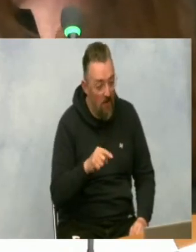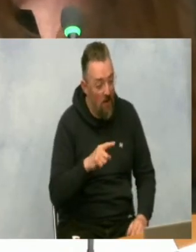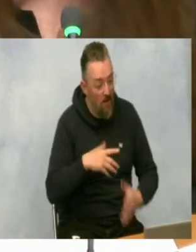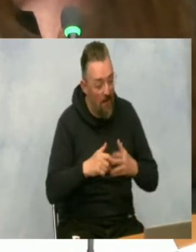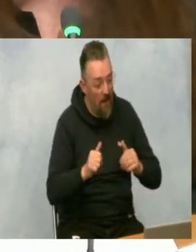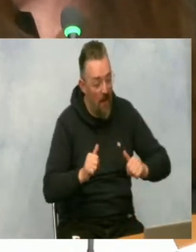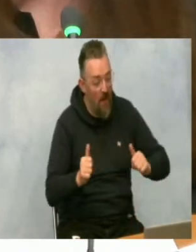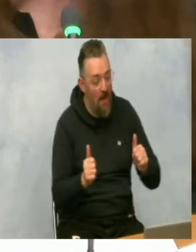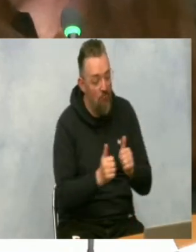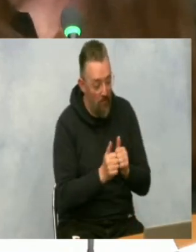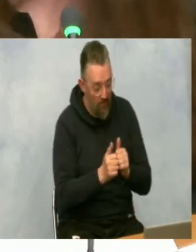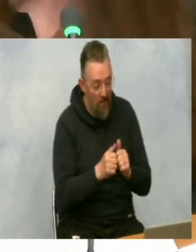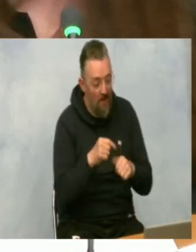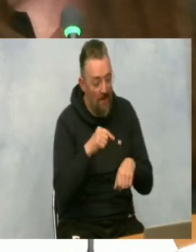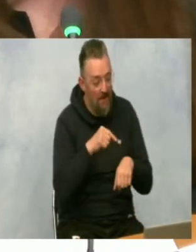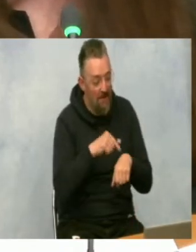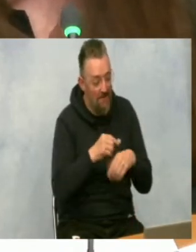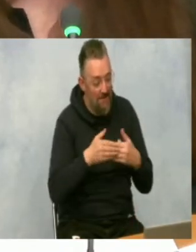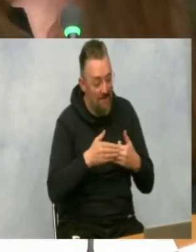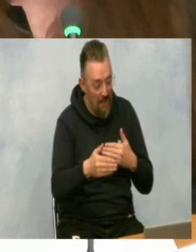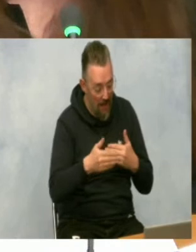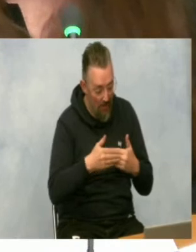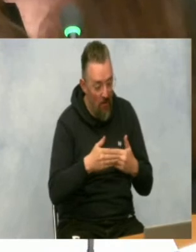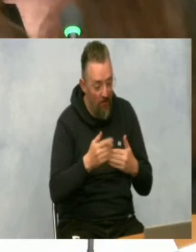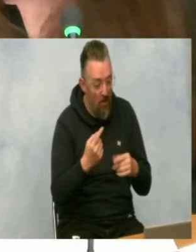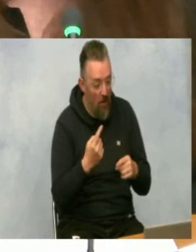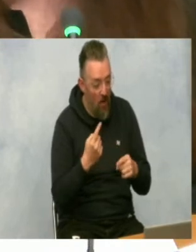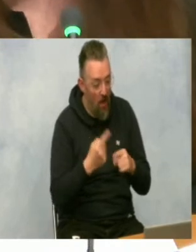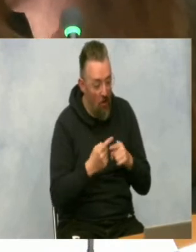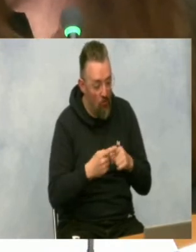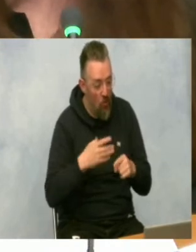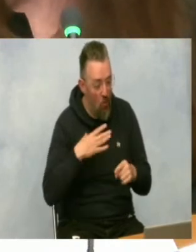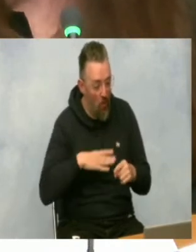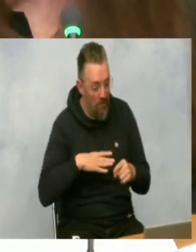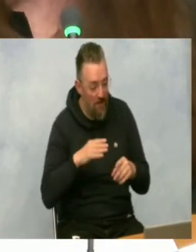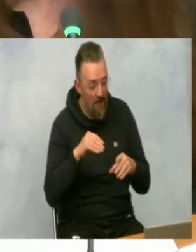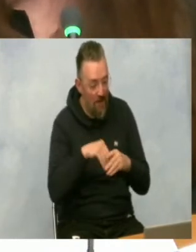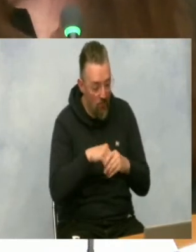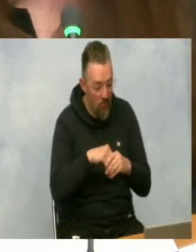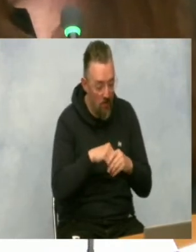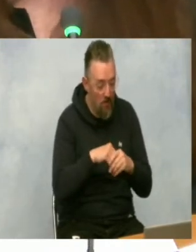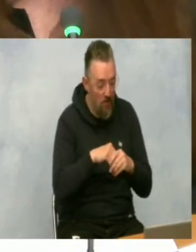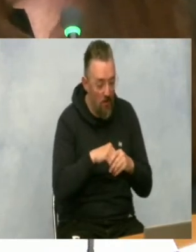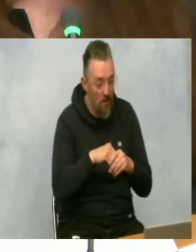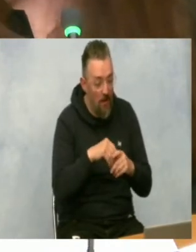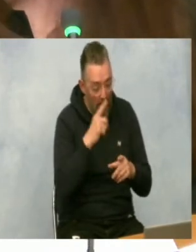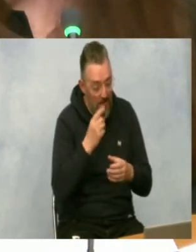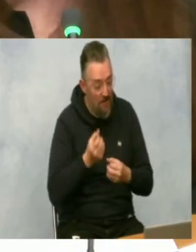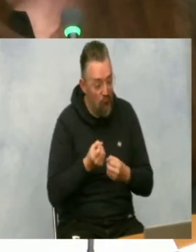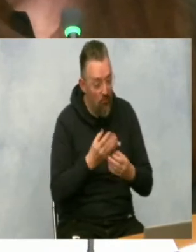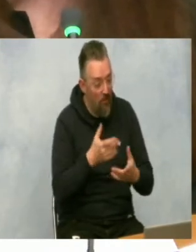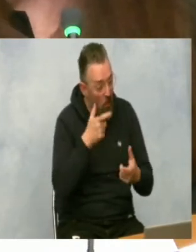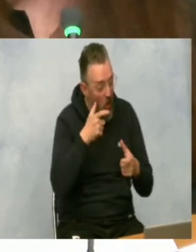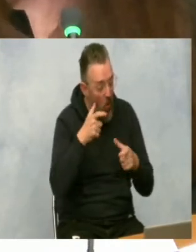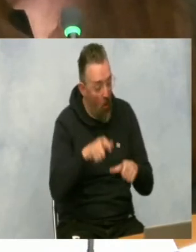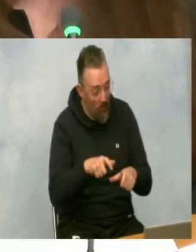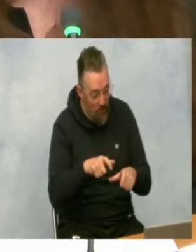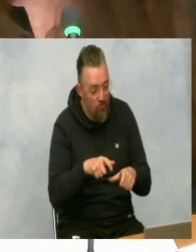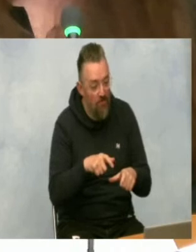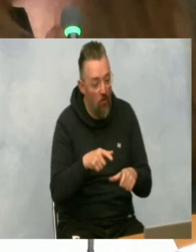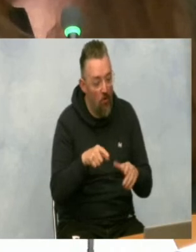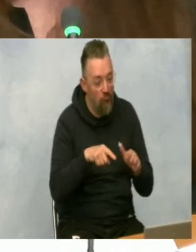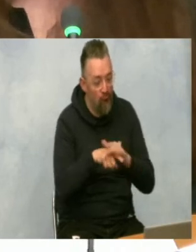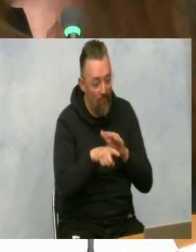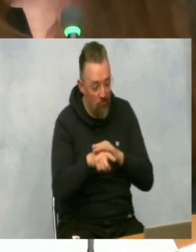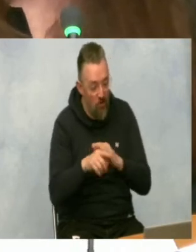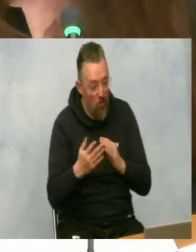approved due to the timescales involved and the urgent requirement to enter into a lease agreement to provide accommodation for refugees at